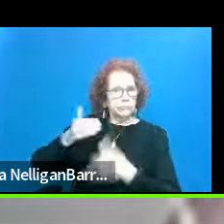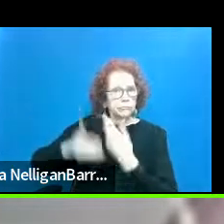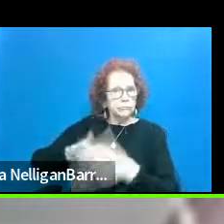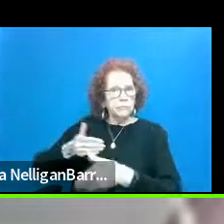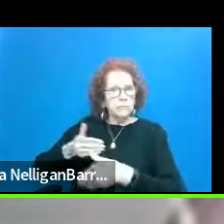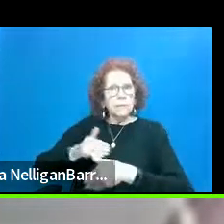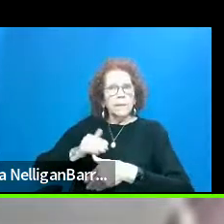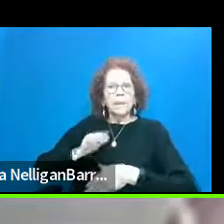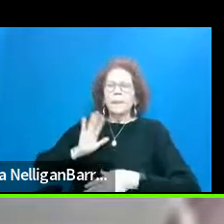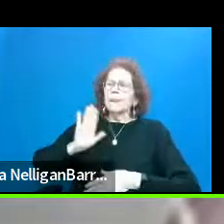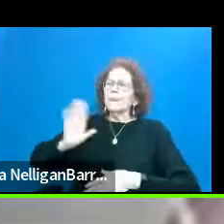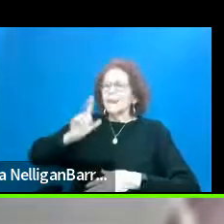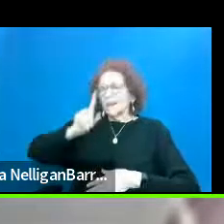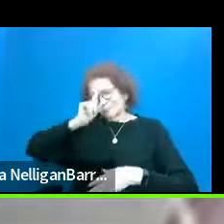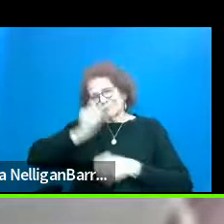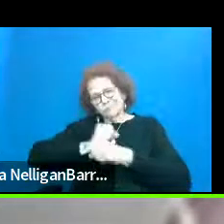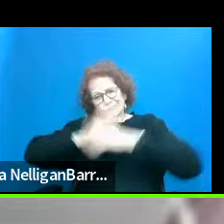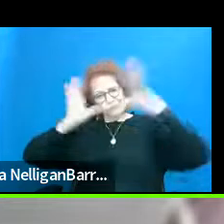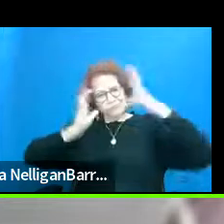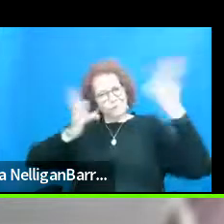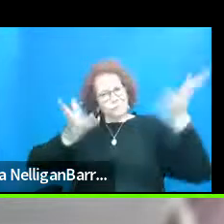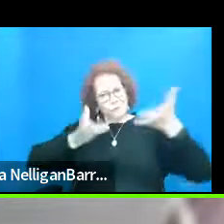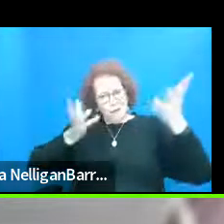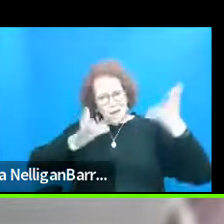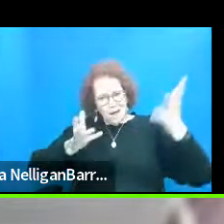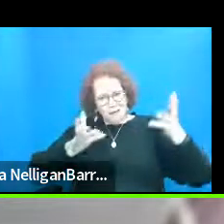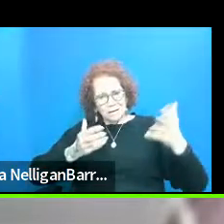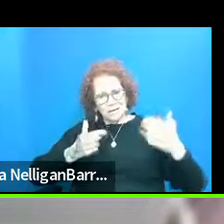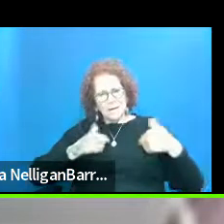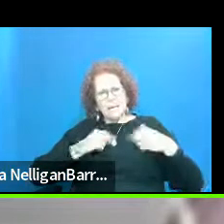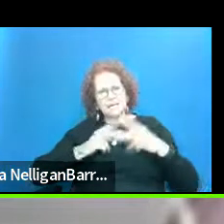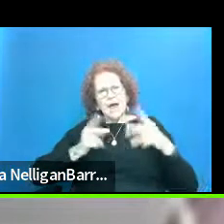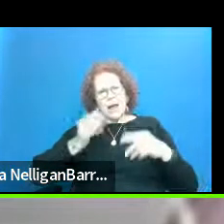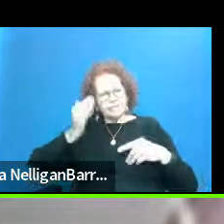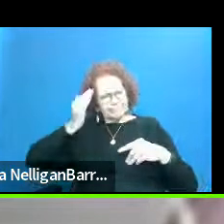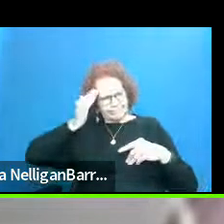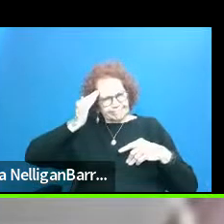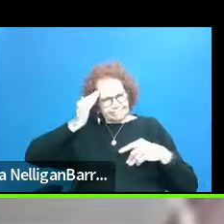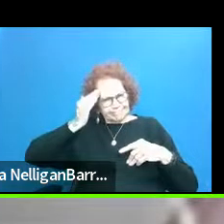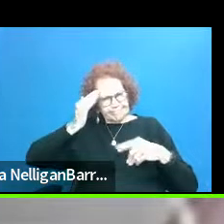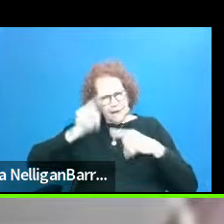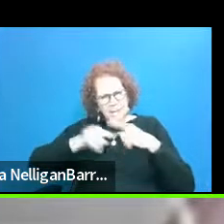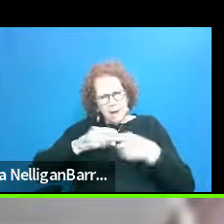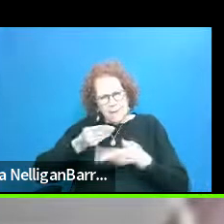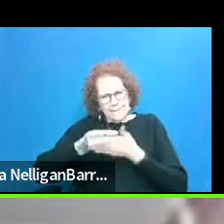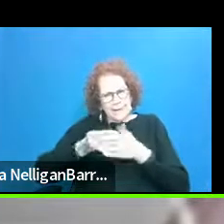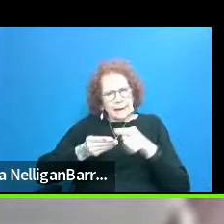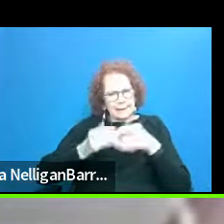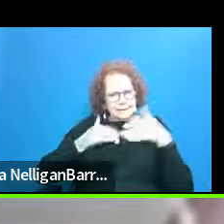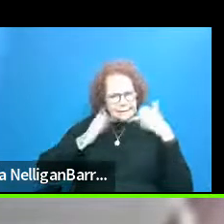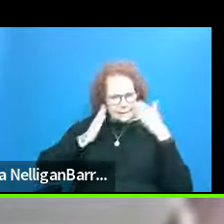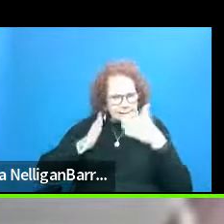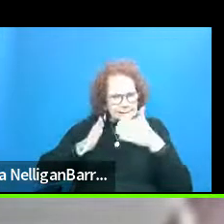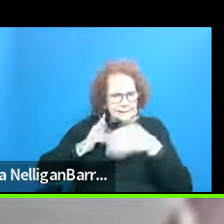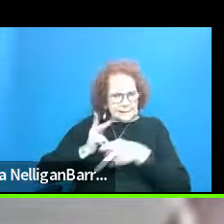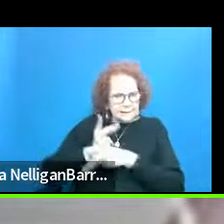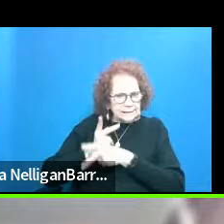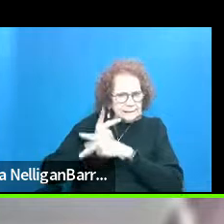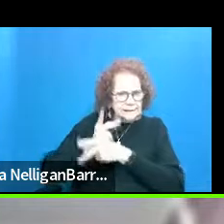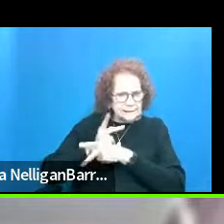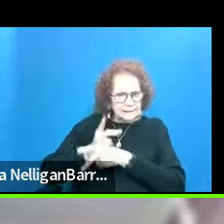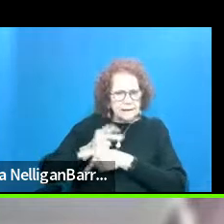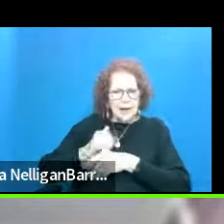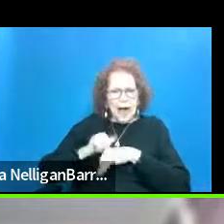about how we're being very cognizant about the money that we spend. I asked them to spec it out as a multi-purpose